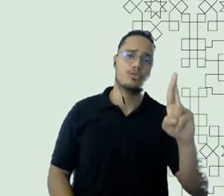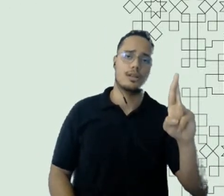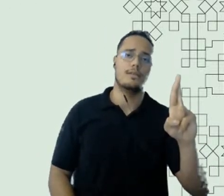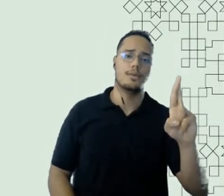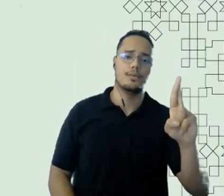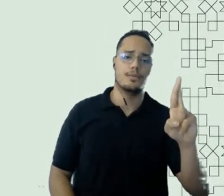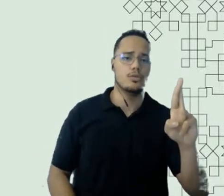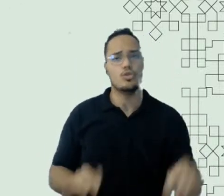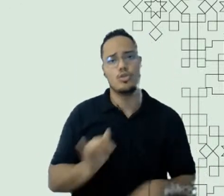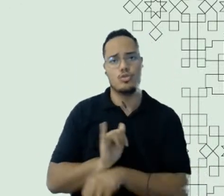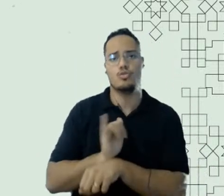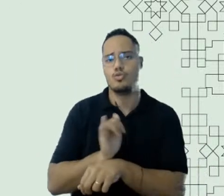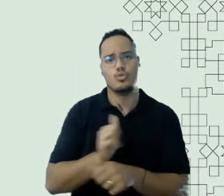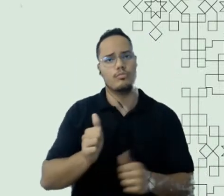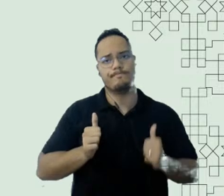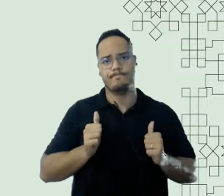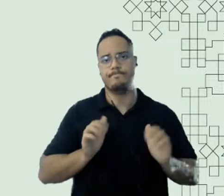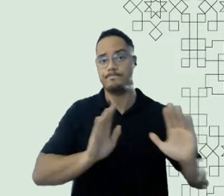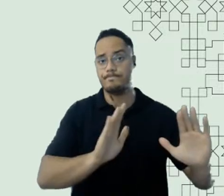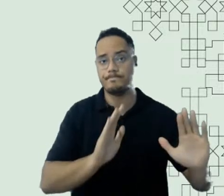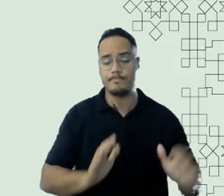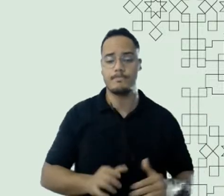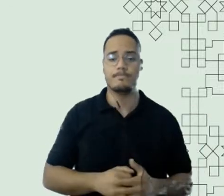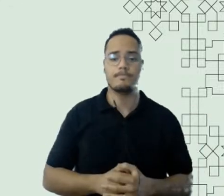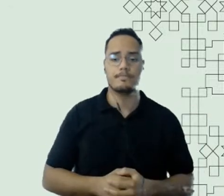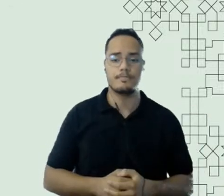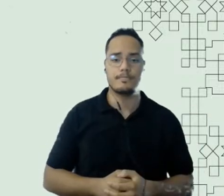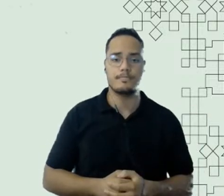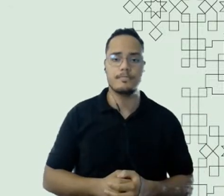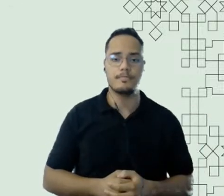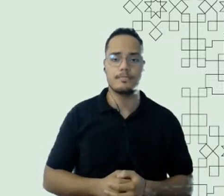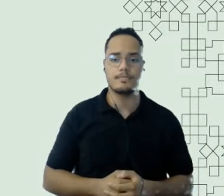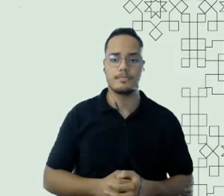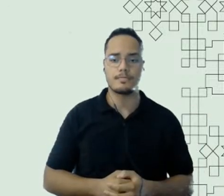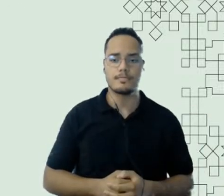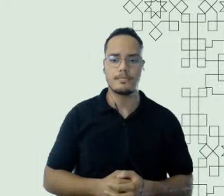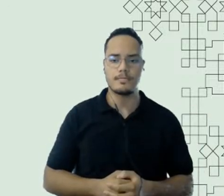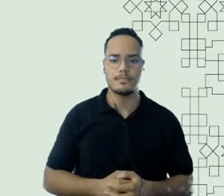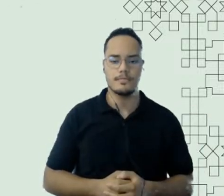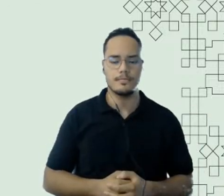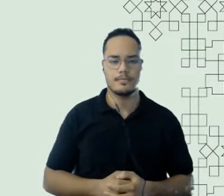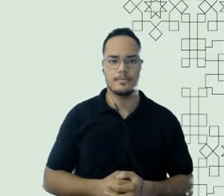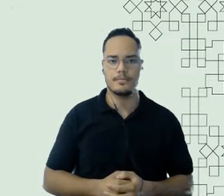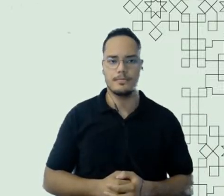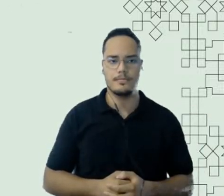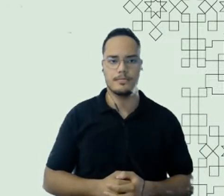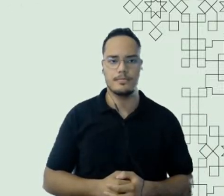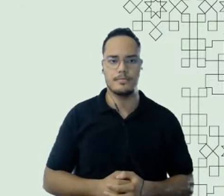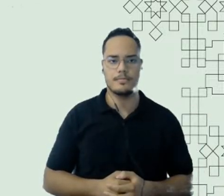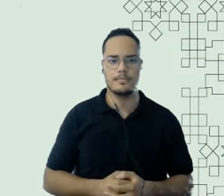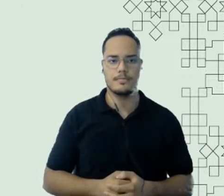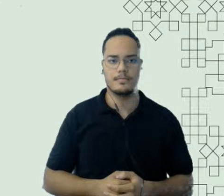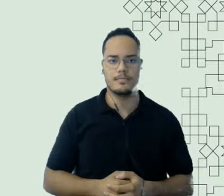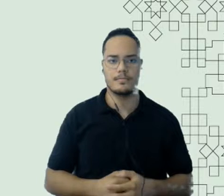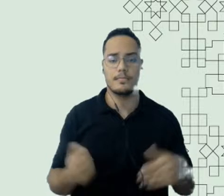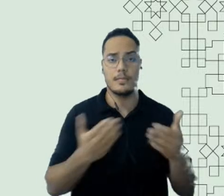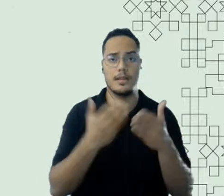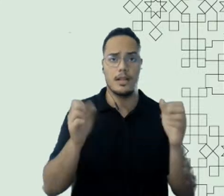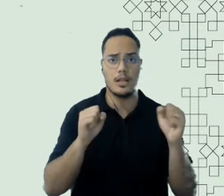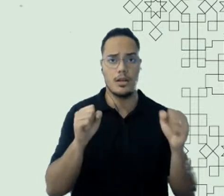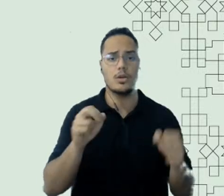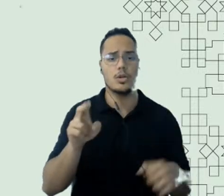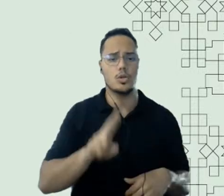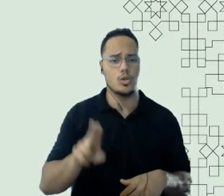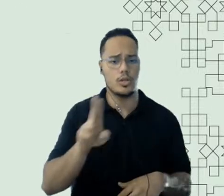material, and they could only use the possibility of injunction and notice and takedown. So they really pushed forward a